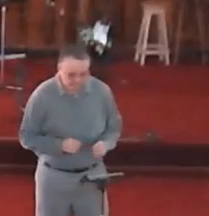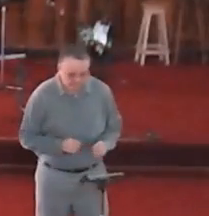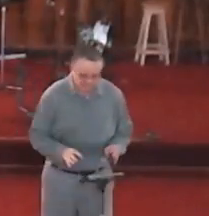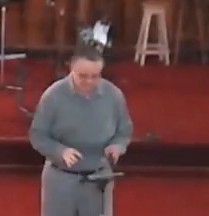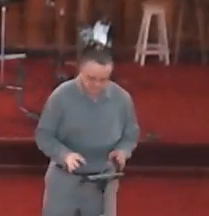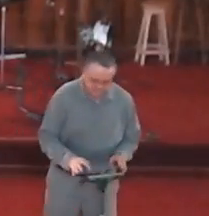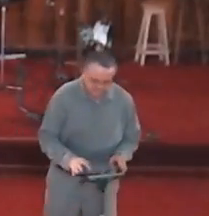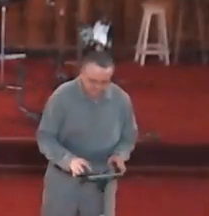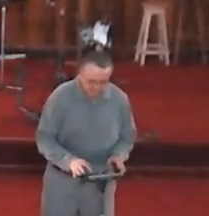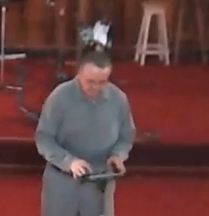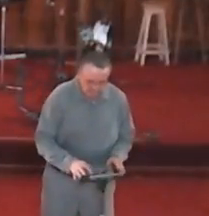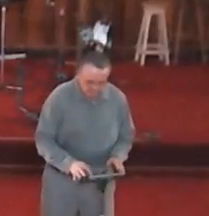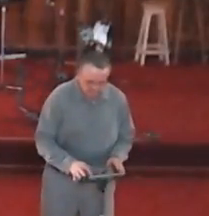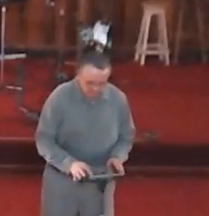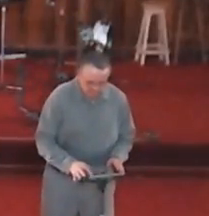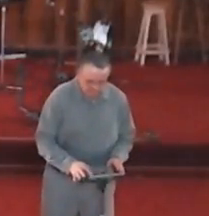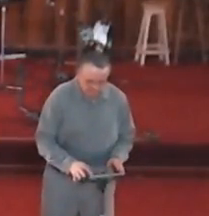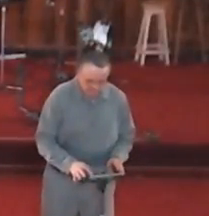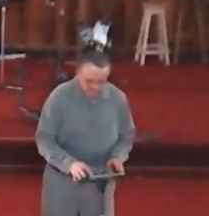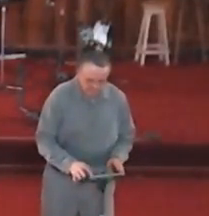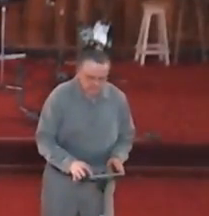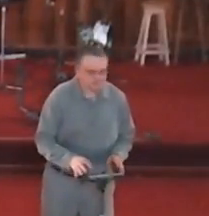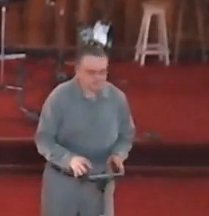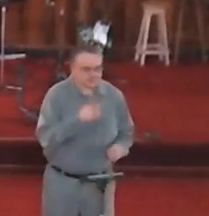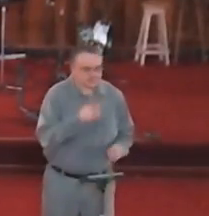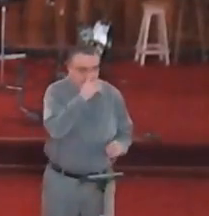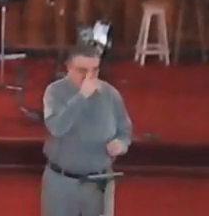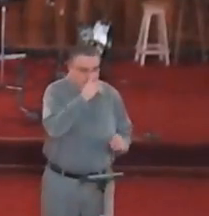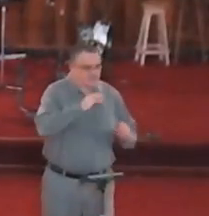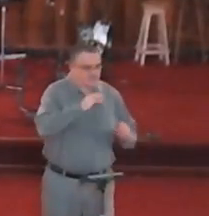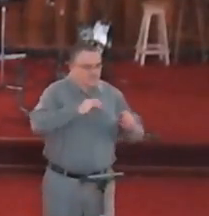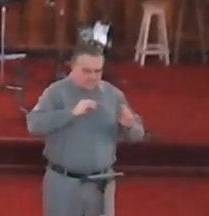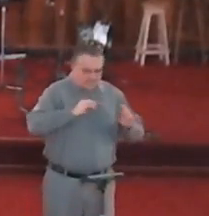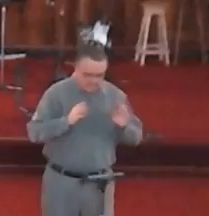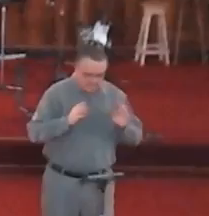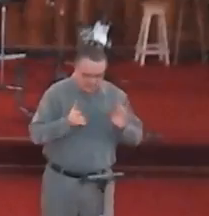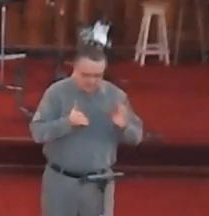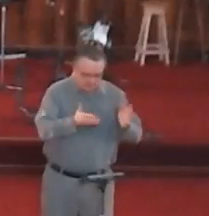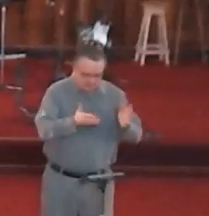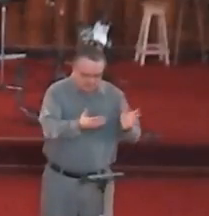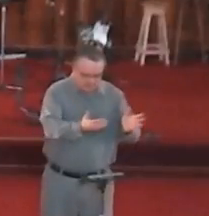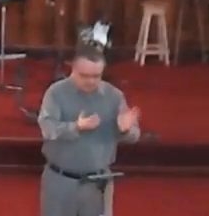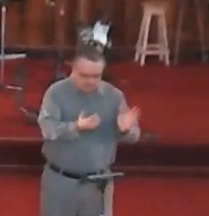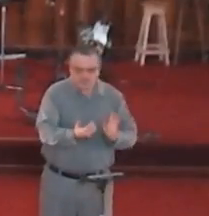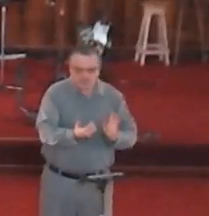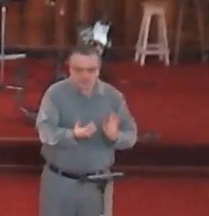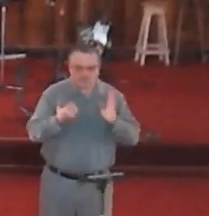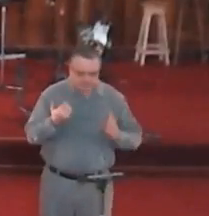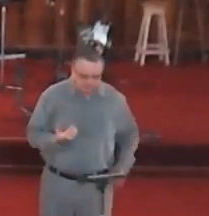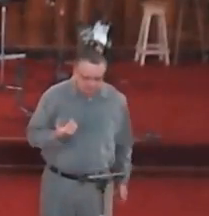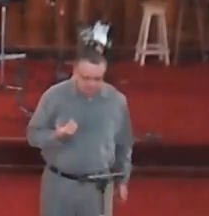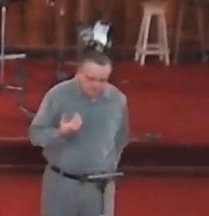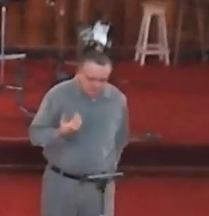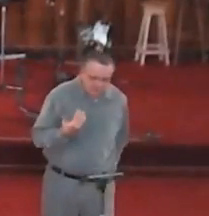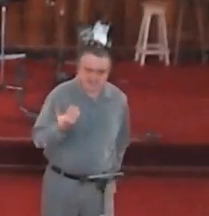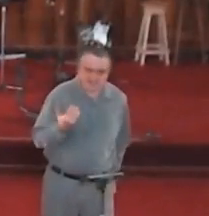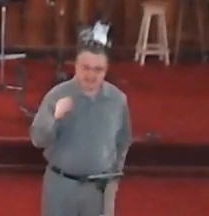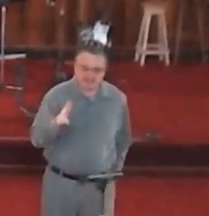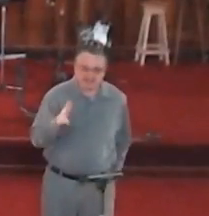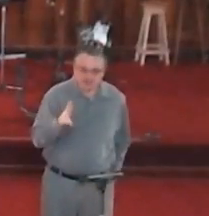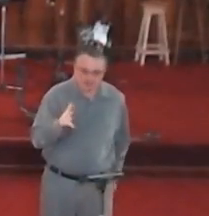church. It started with the stoning of Stephen. Y Hechos 11:19